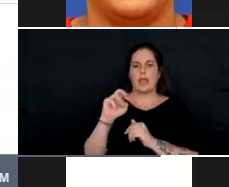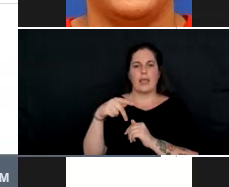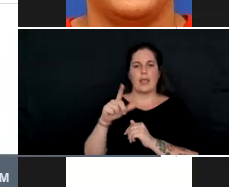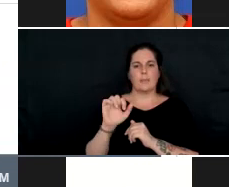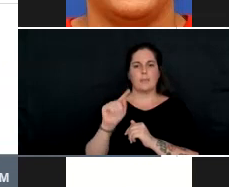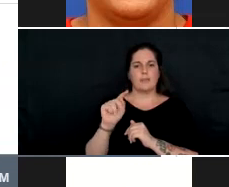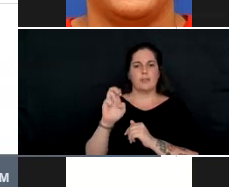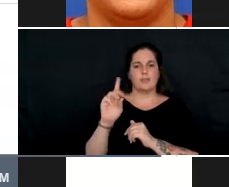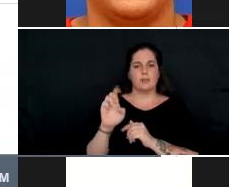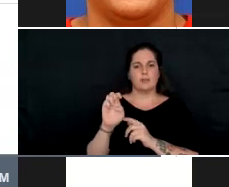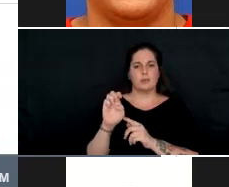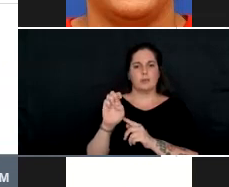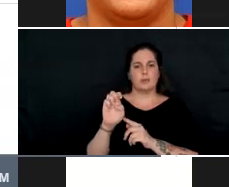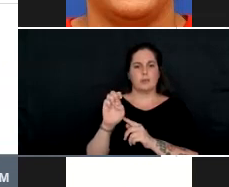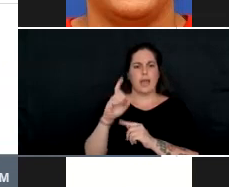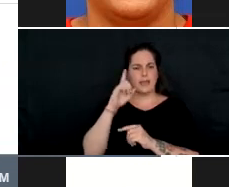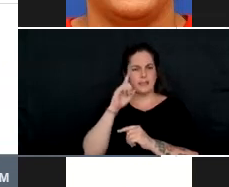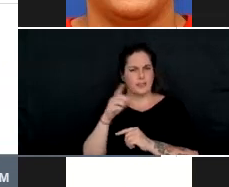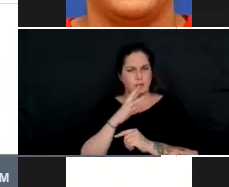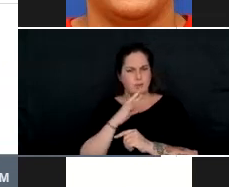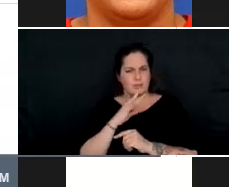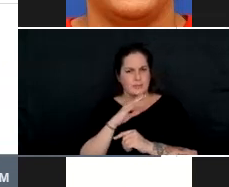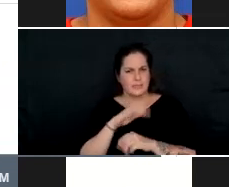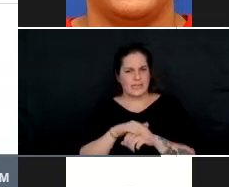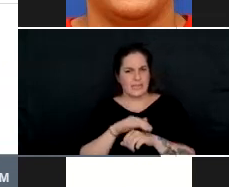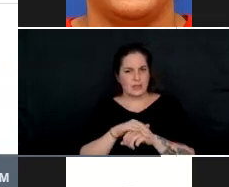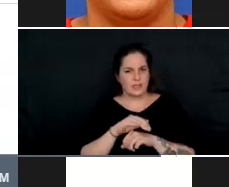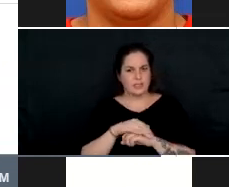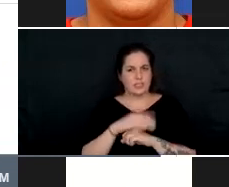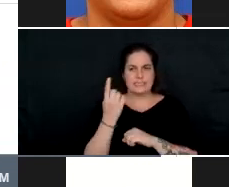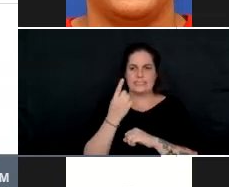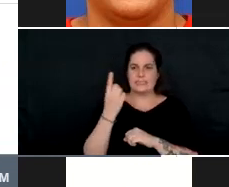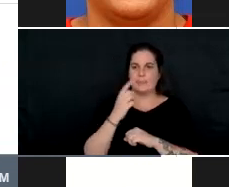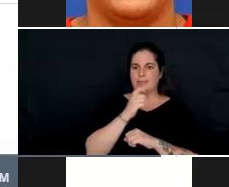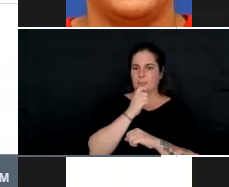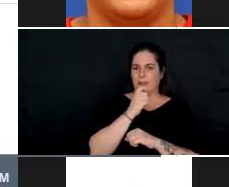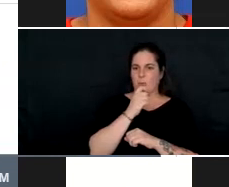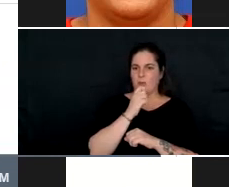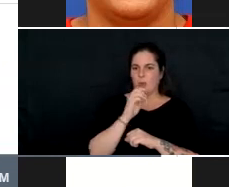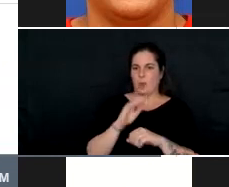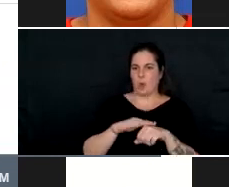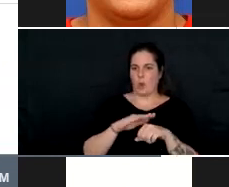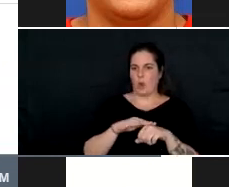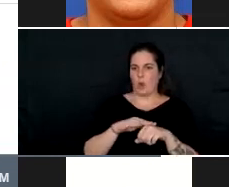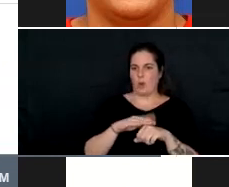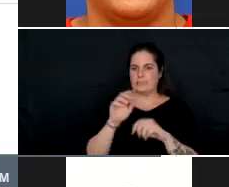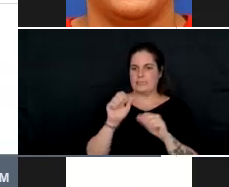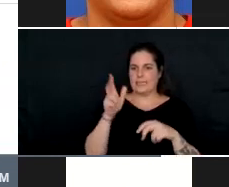I think you should let him finish. Somebody's mic is open. I'm not sure. Okay. All right.